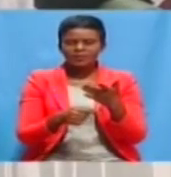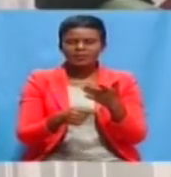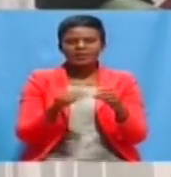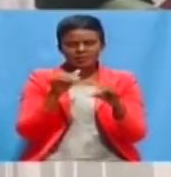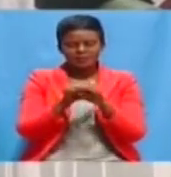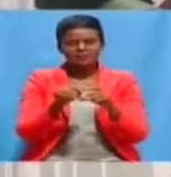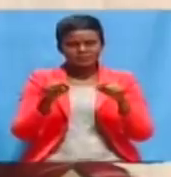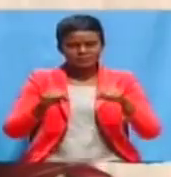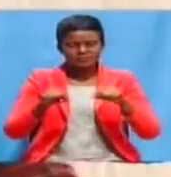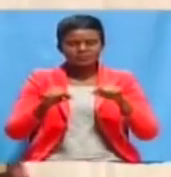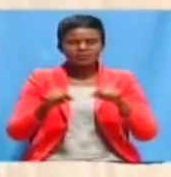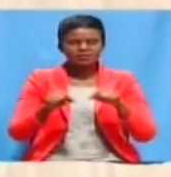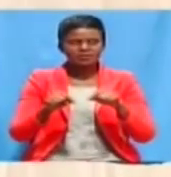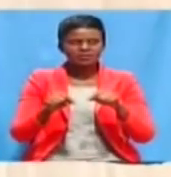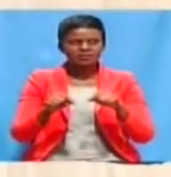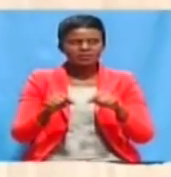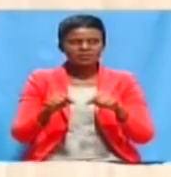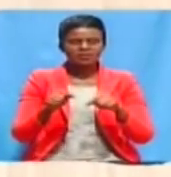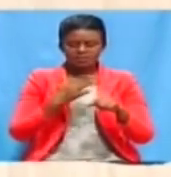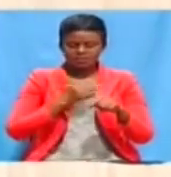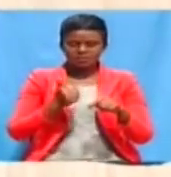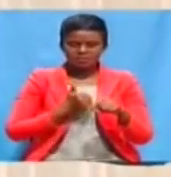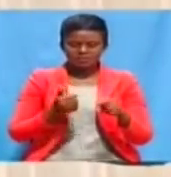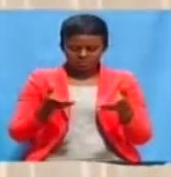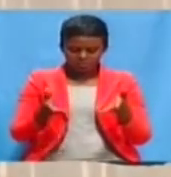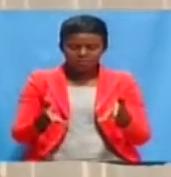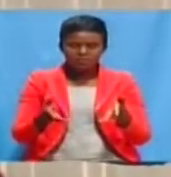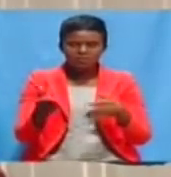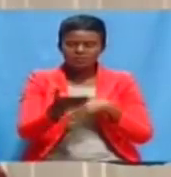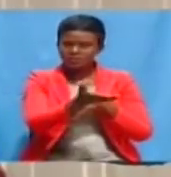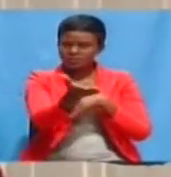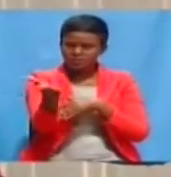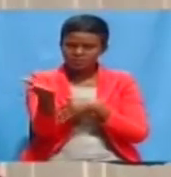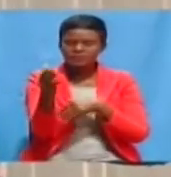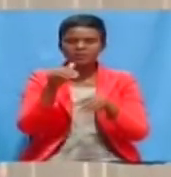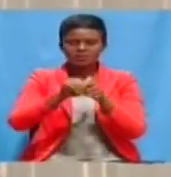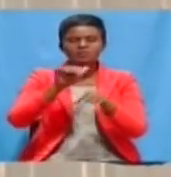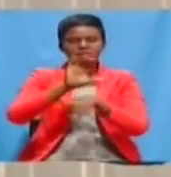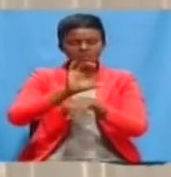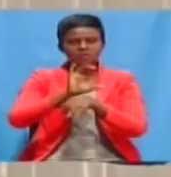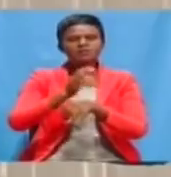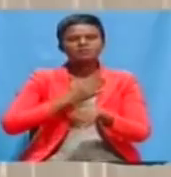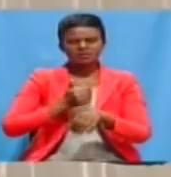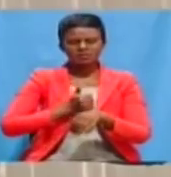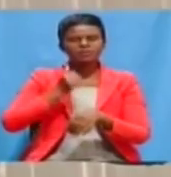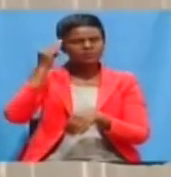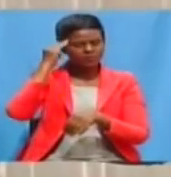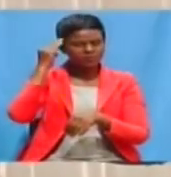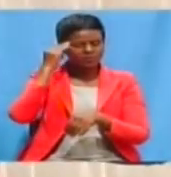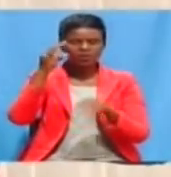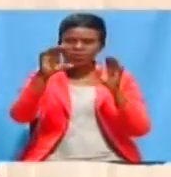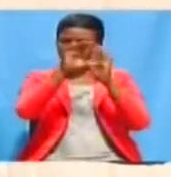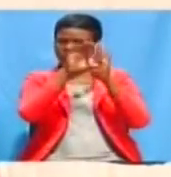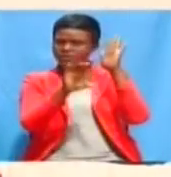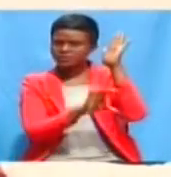image of God. When I come over to be with you at the church, I realize that this